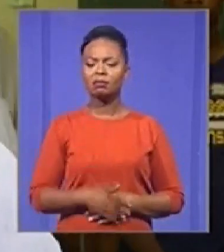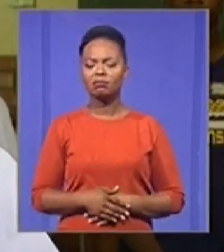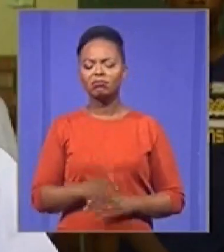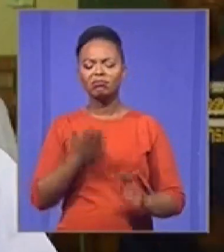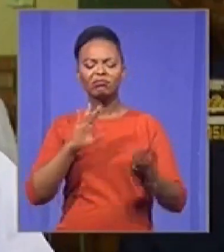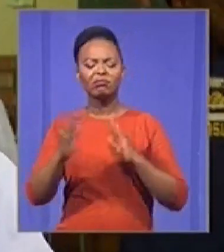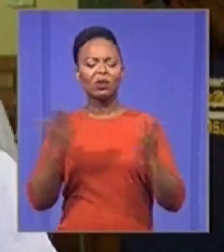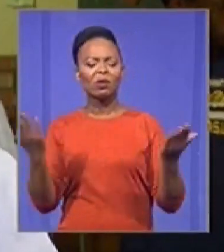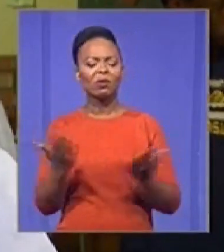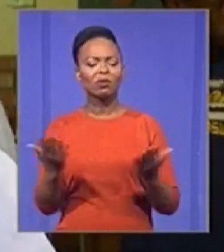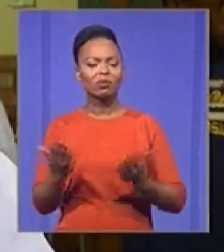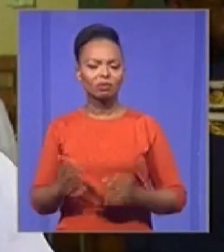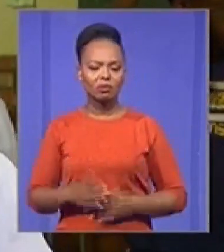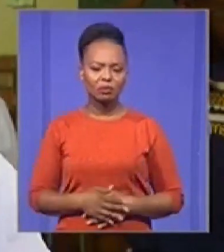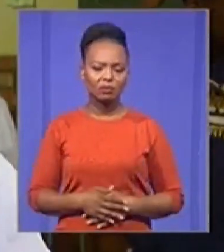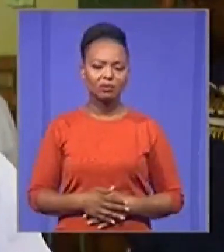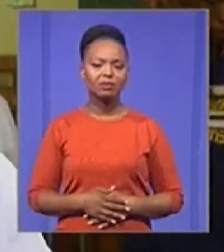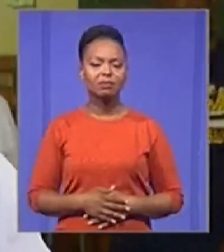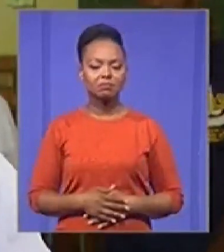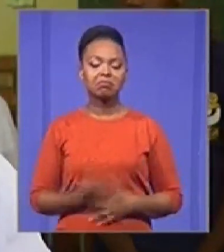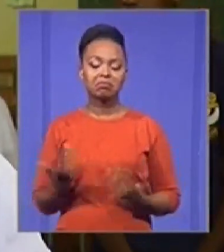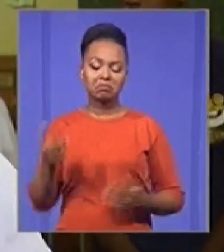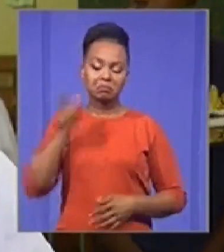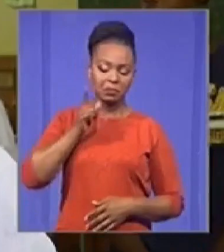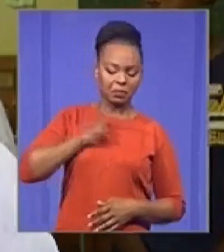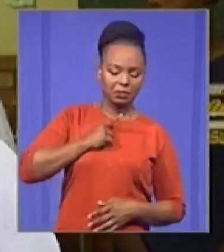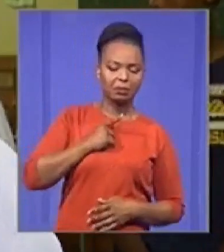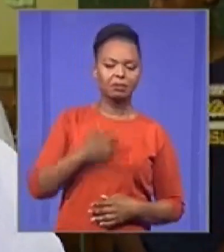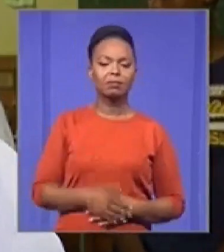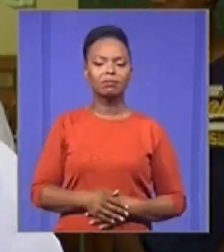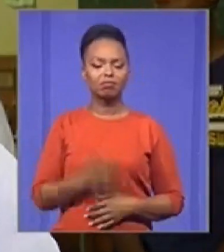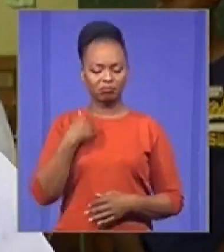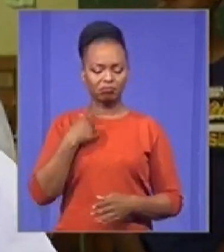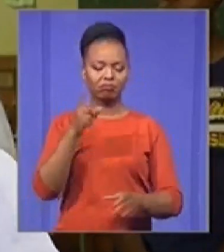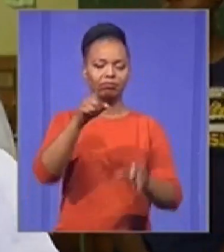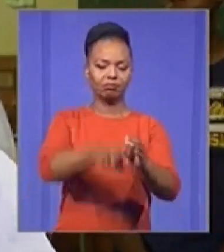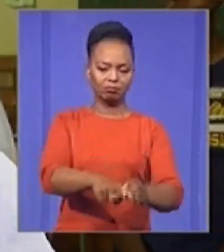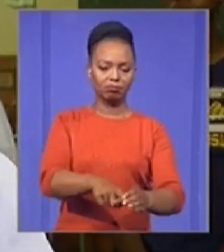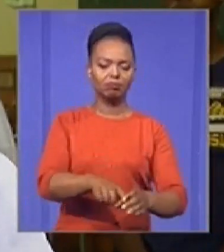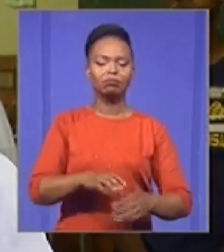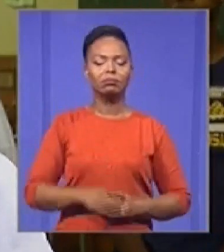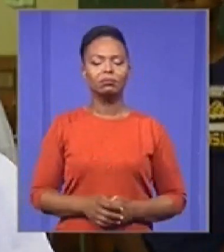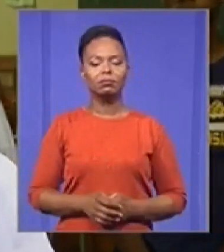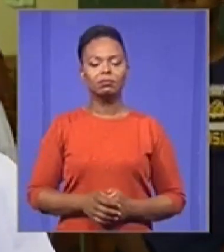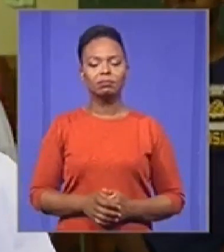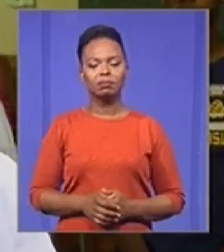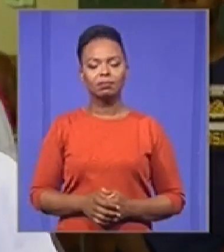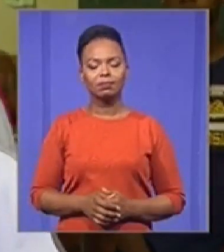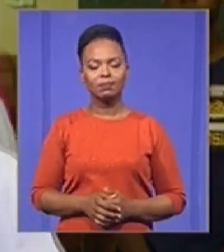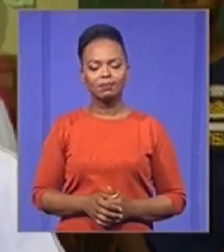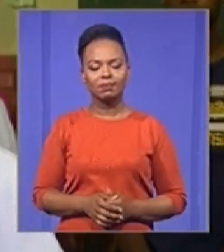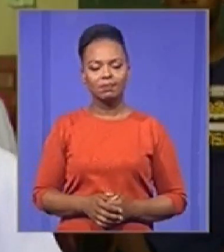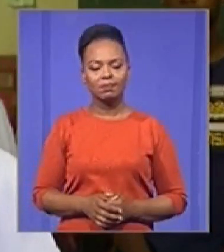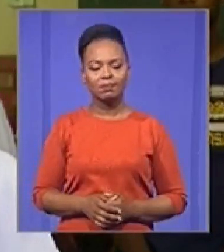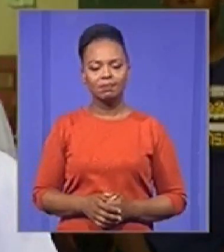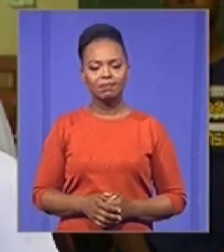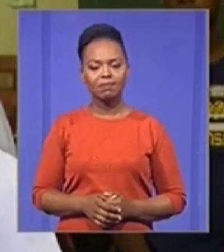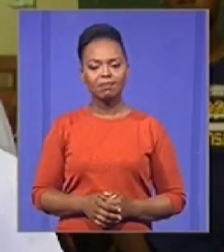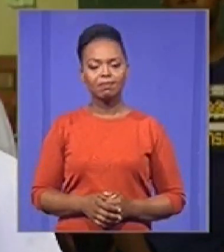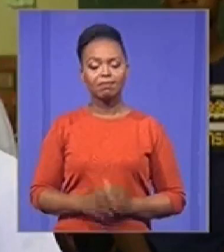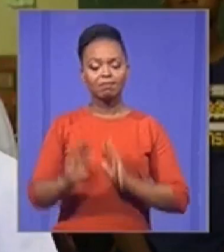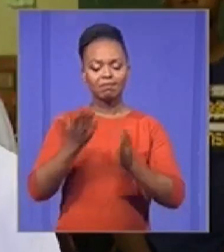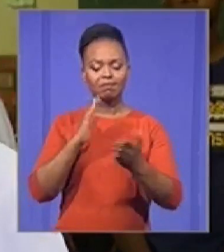her where does she attend karate. So she told me, and so I went with him. The karate